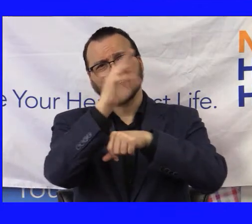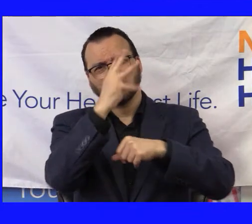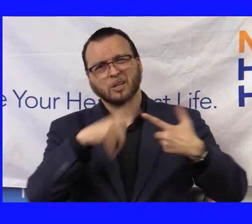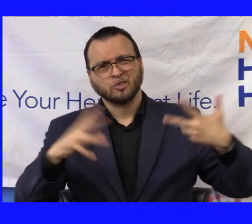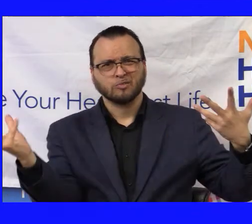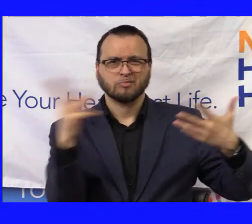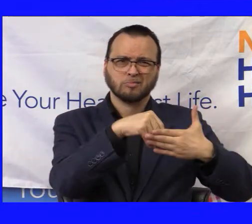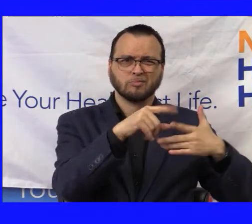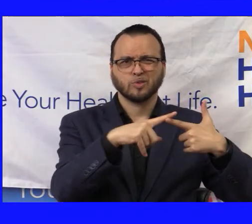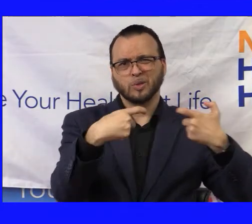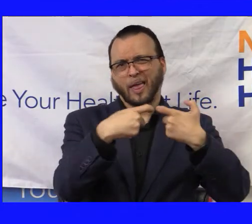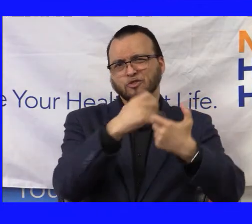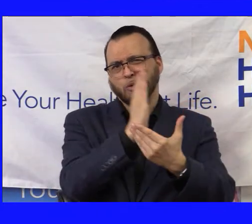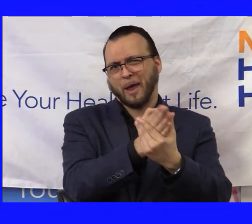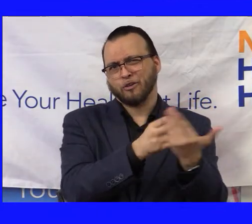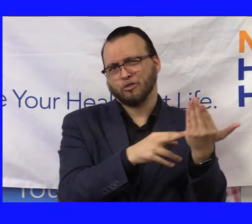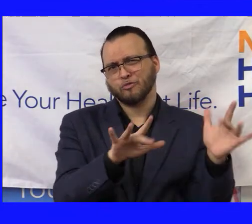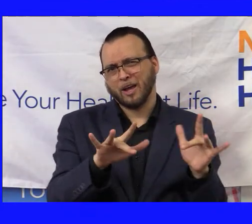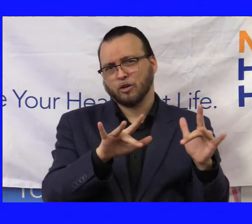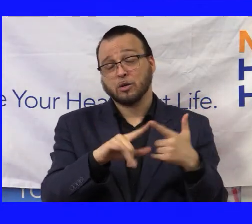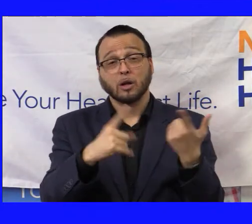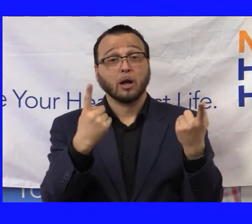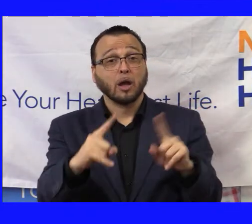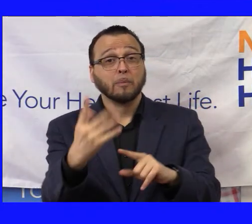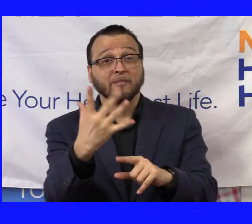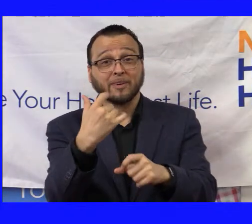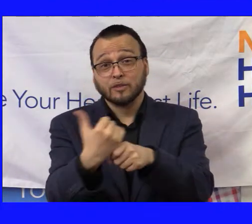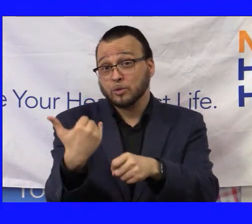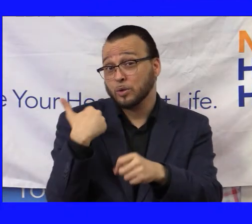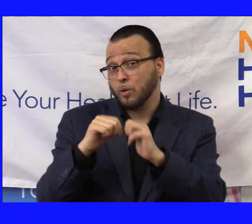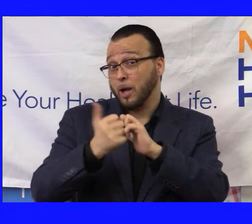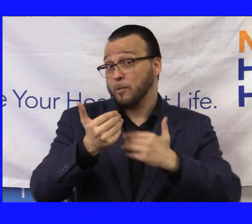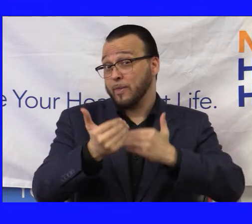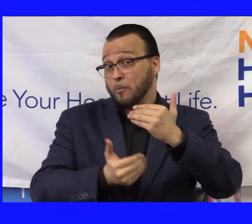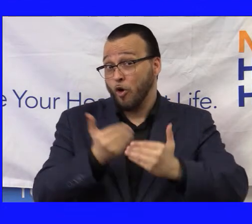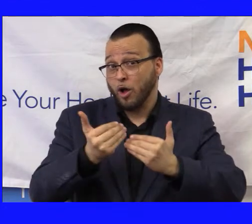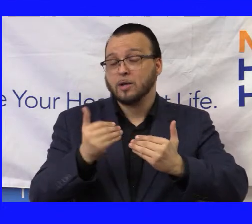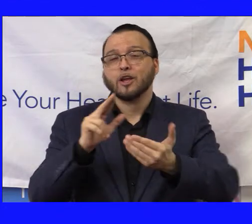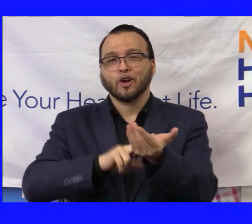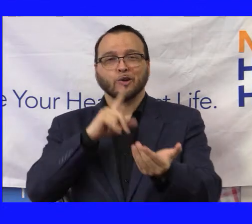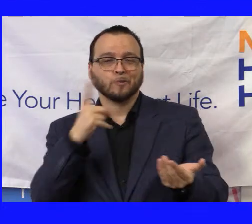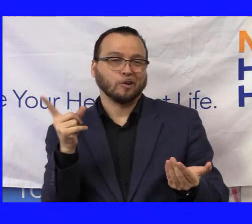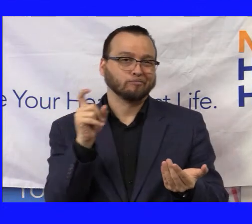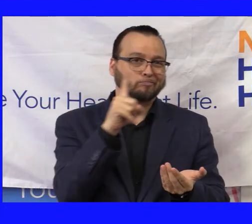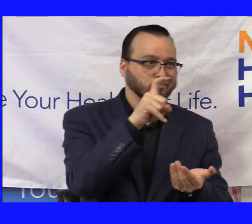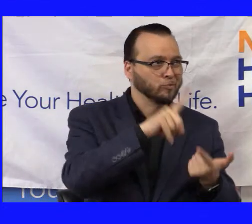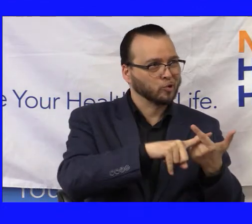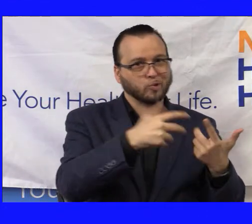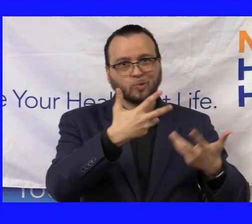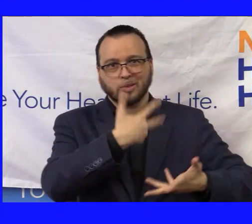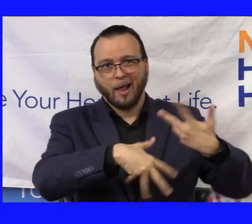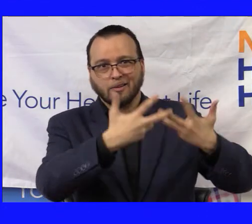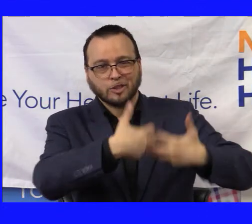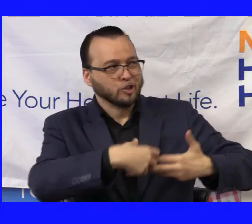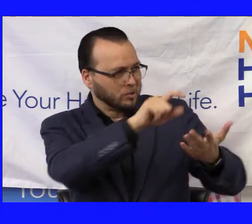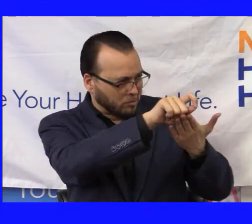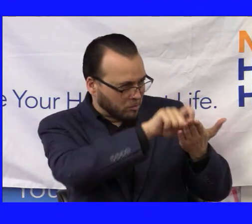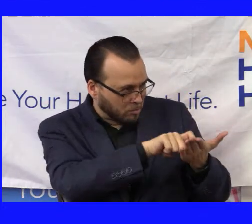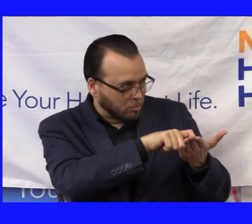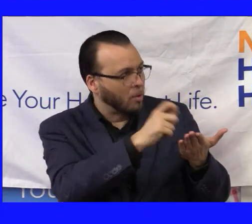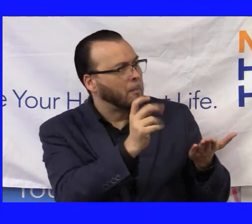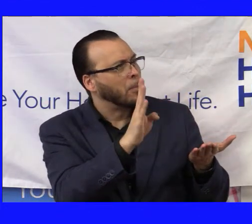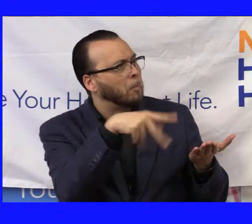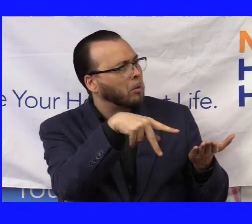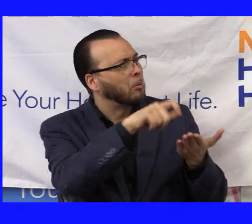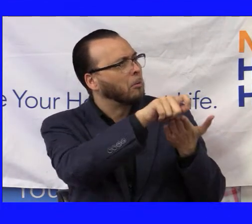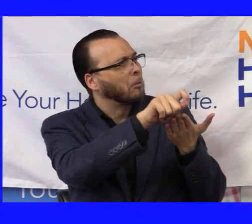electronic medical record. 5 years ago, what would have to be done is a nurse would have to walk over the dialysis machine, write down the blood pressure, write over the dialysis